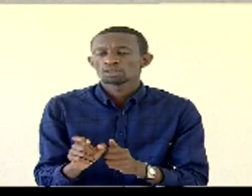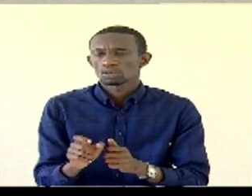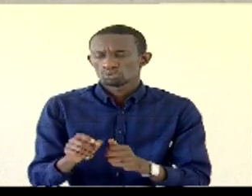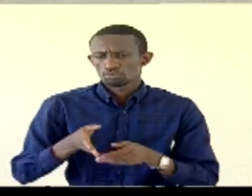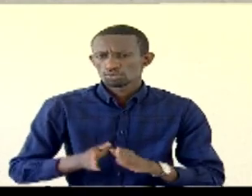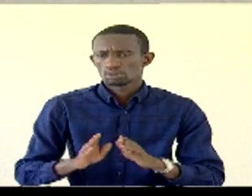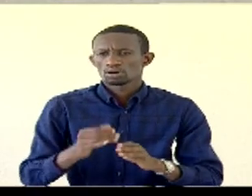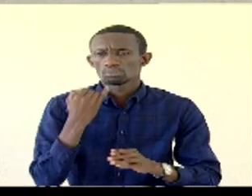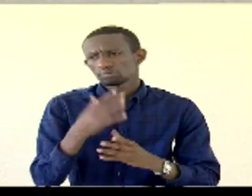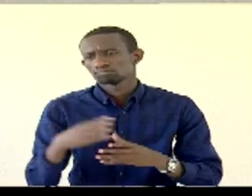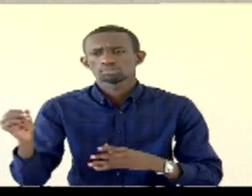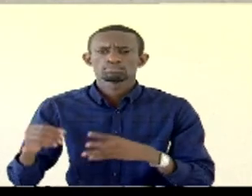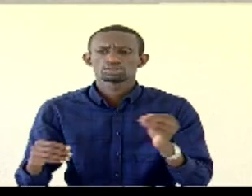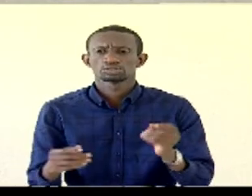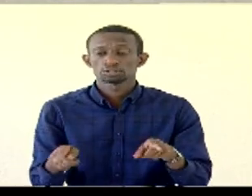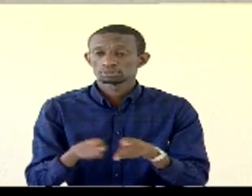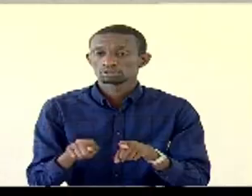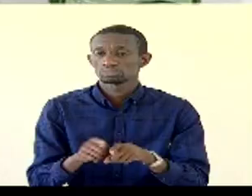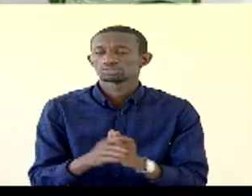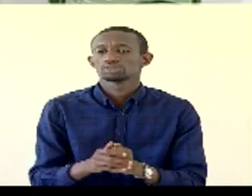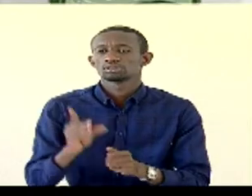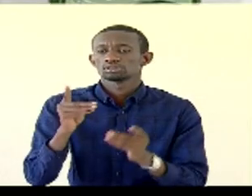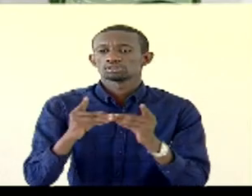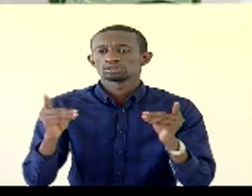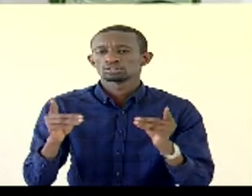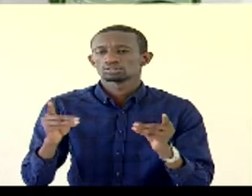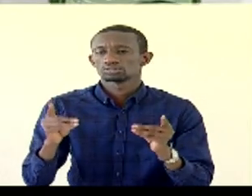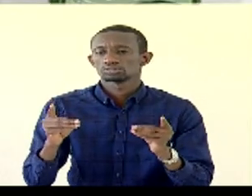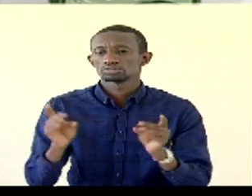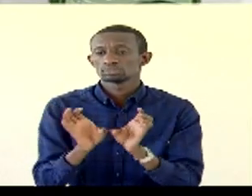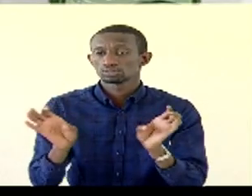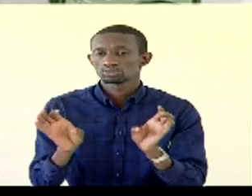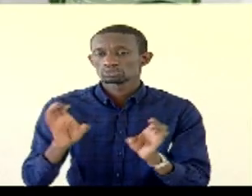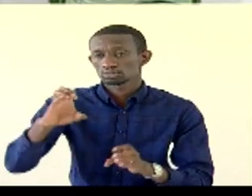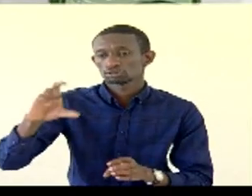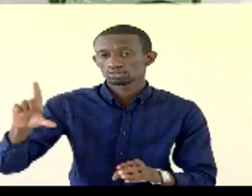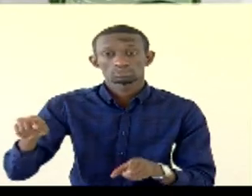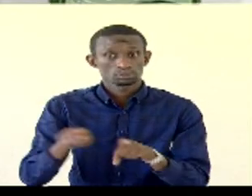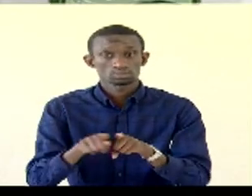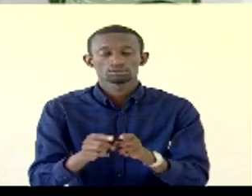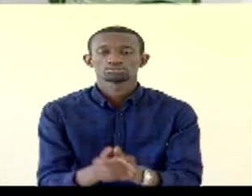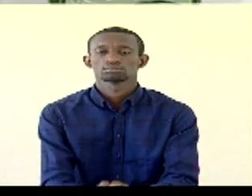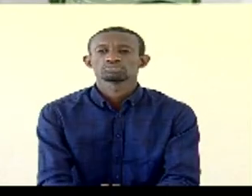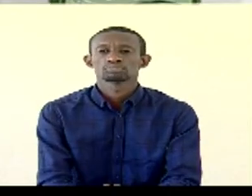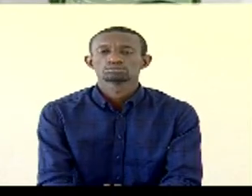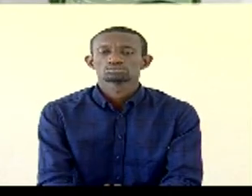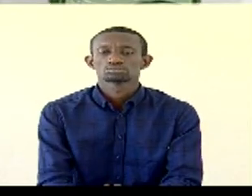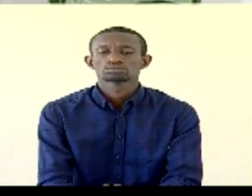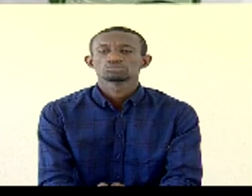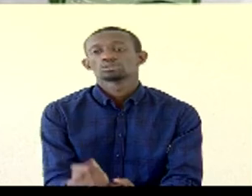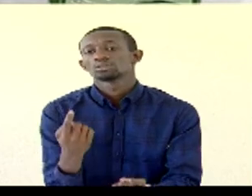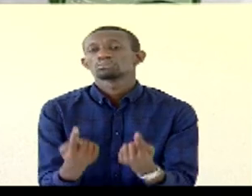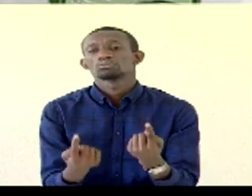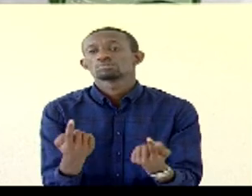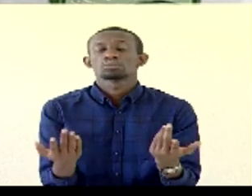away. So division of the cell into two daughter cells, as cytokinesis, will occur around the same time when